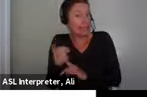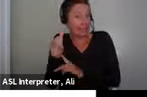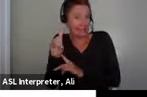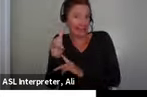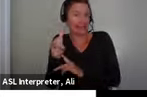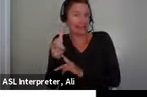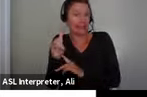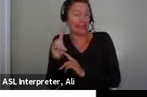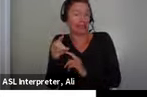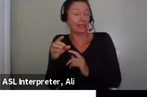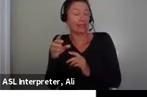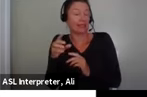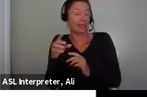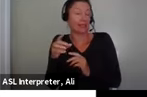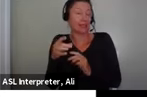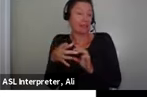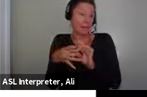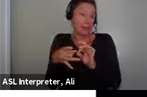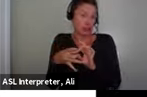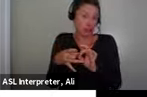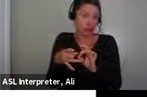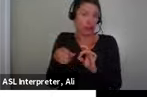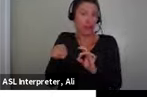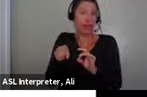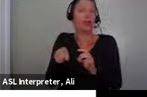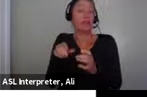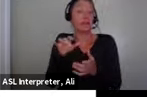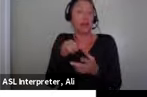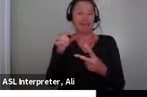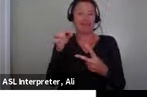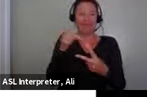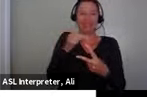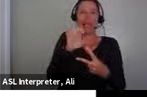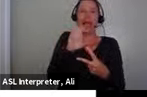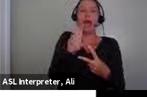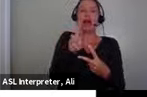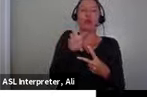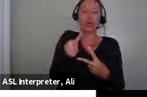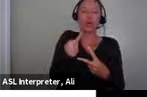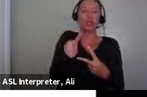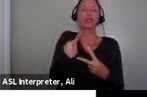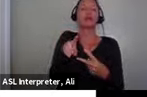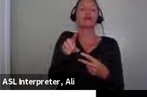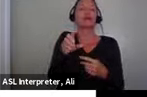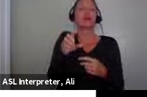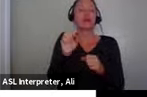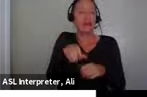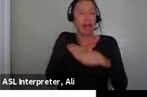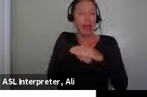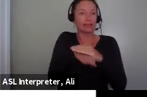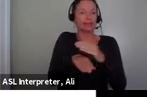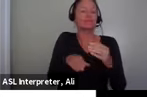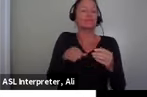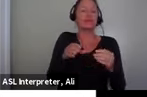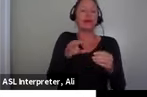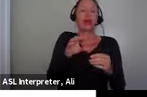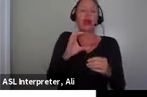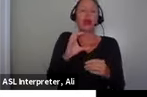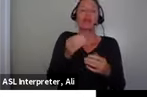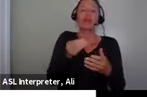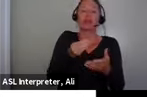connectivity to a lot of point sources, such as Cottingtown, and also their